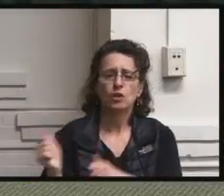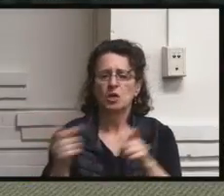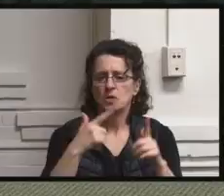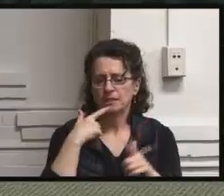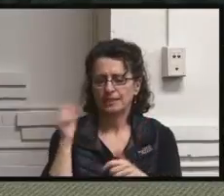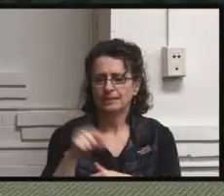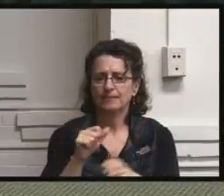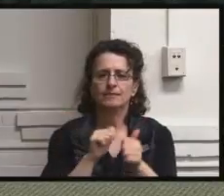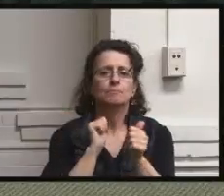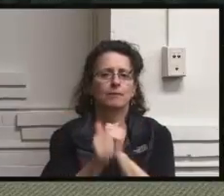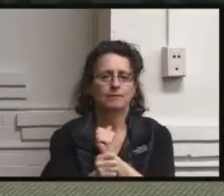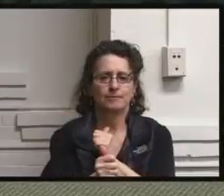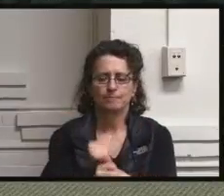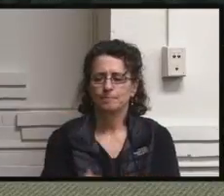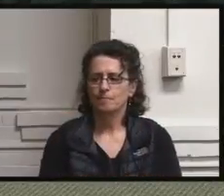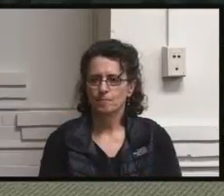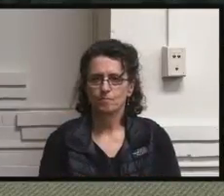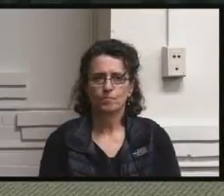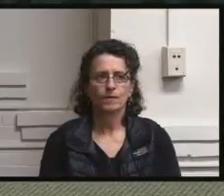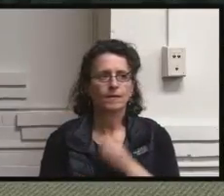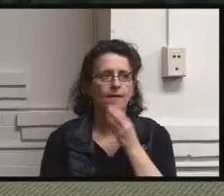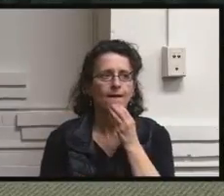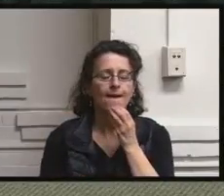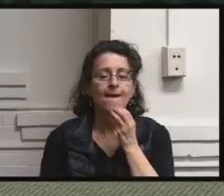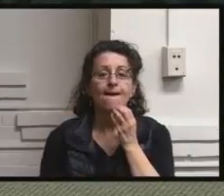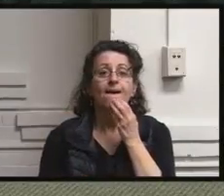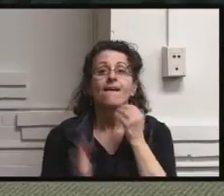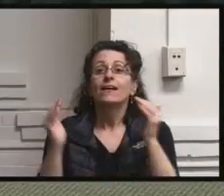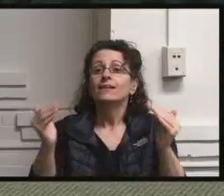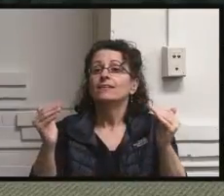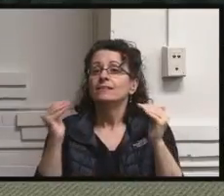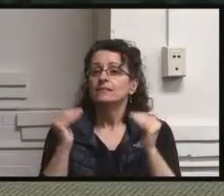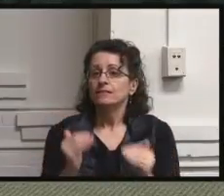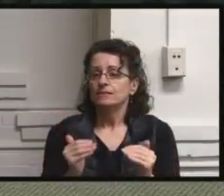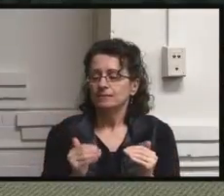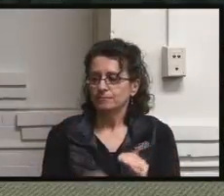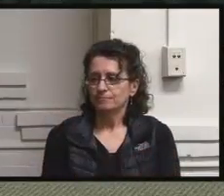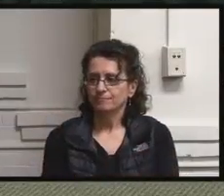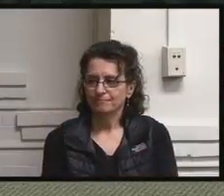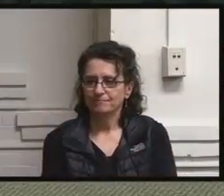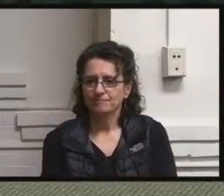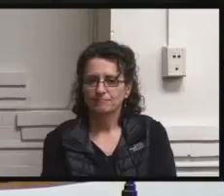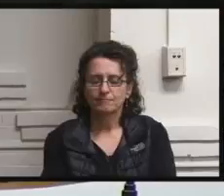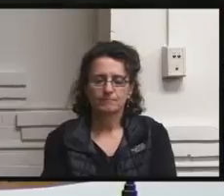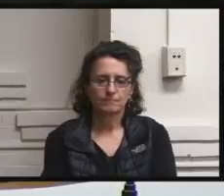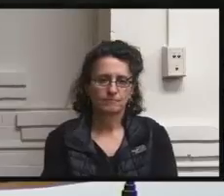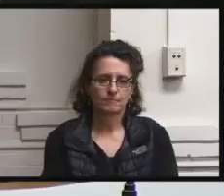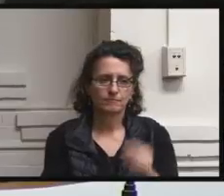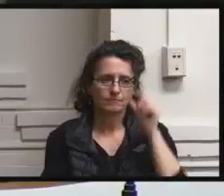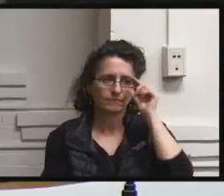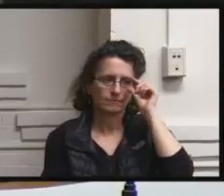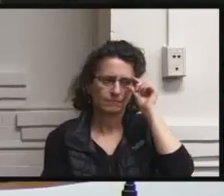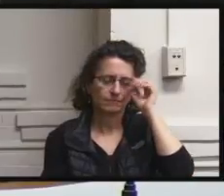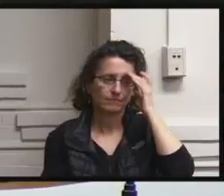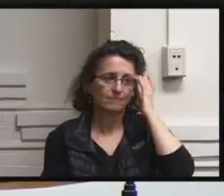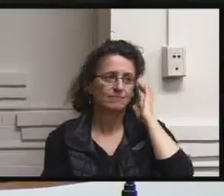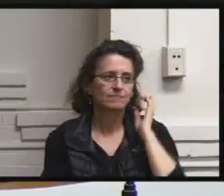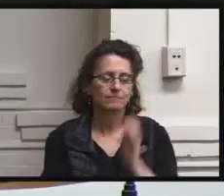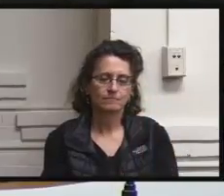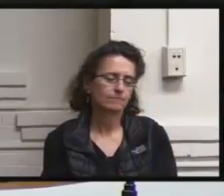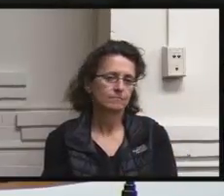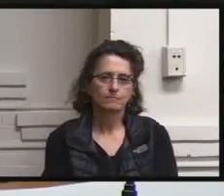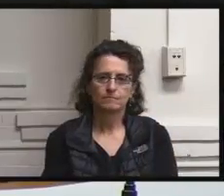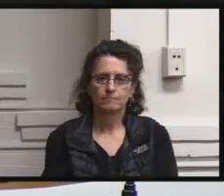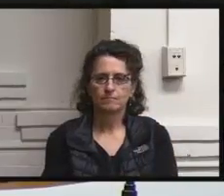That carries 5-0. Thank you. Next. So the other solid waste item this evening relates to